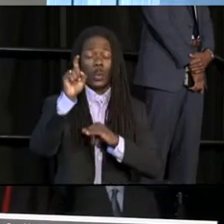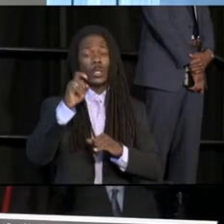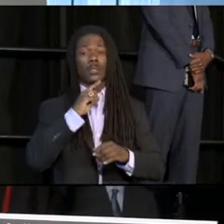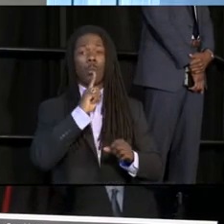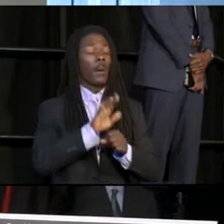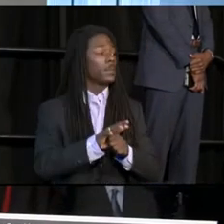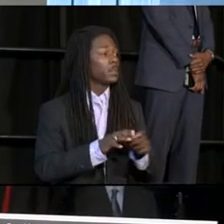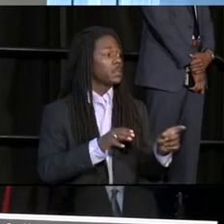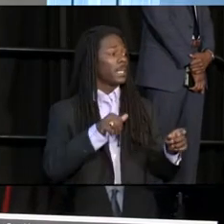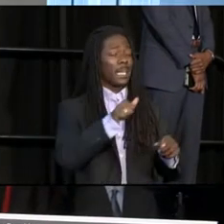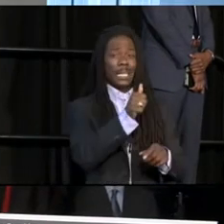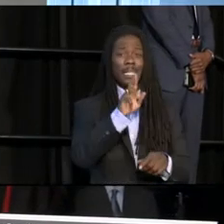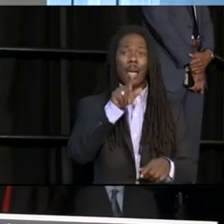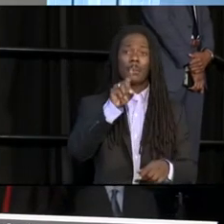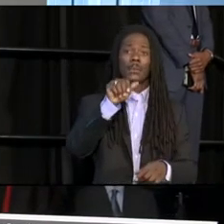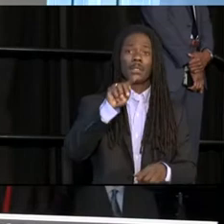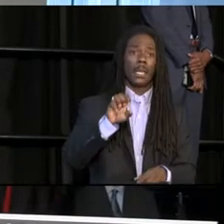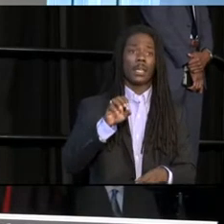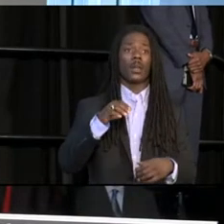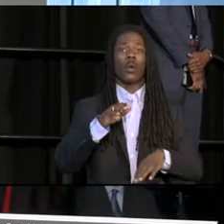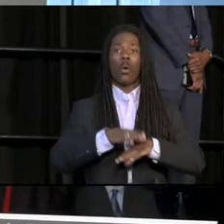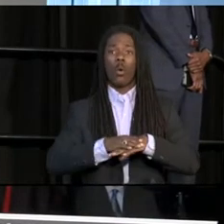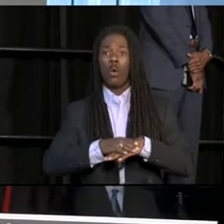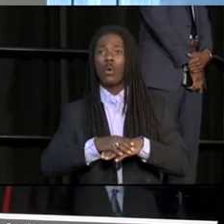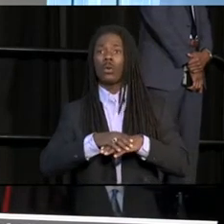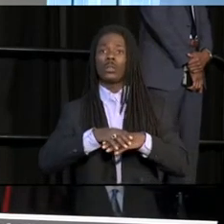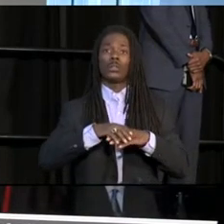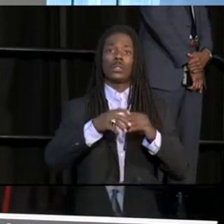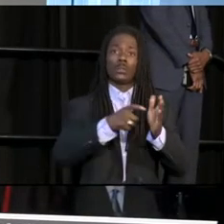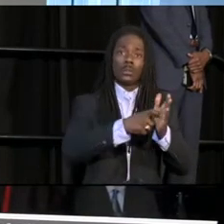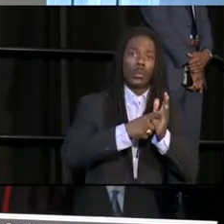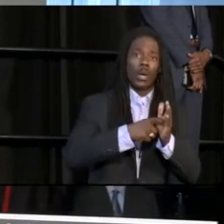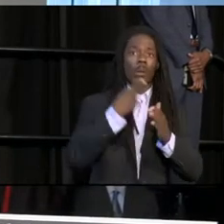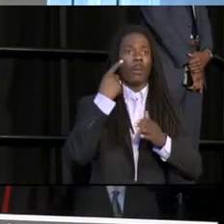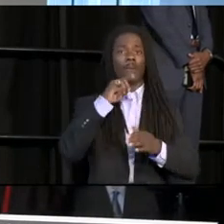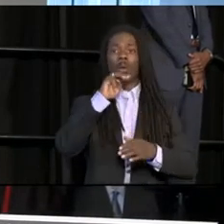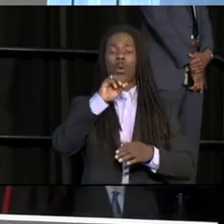there any update on the status for credentials for media or anything?